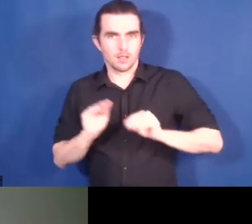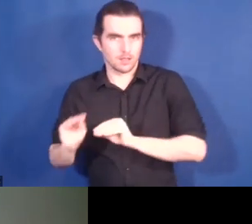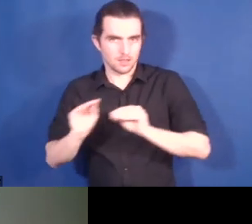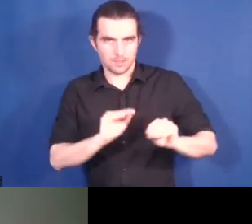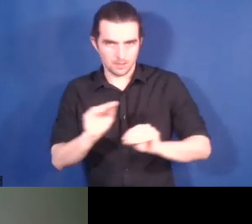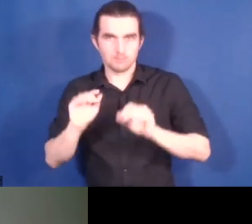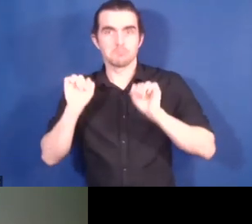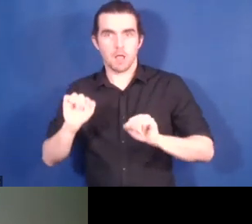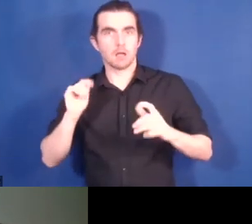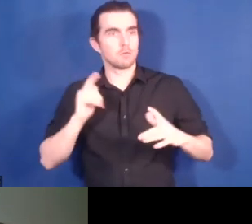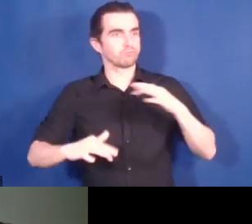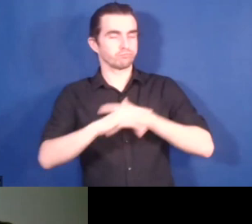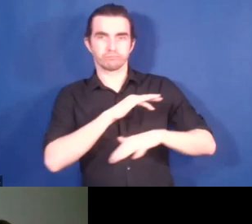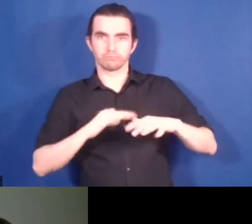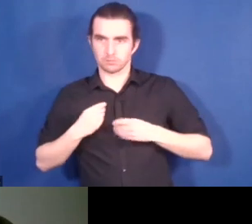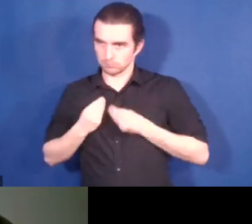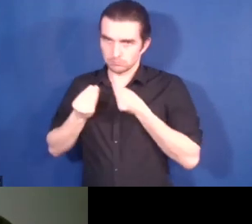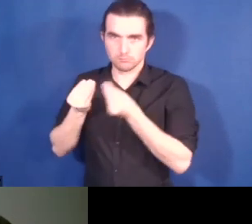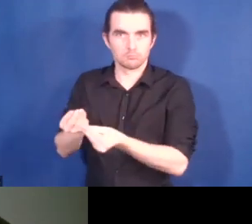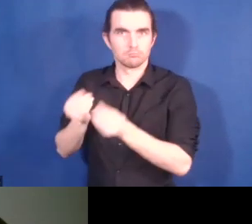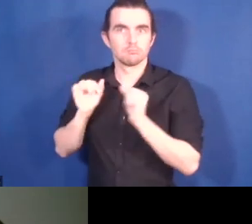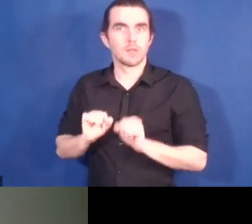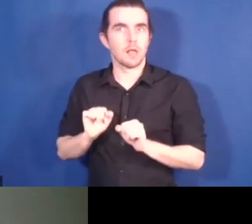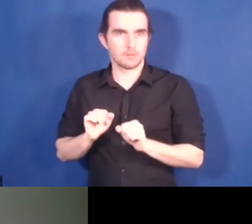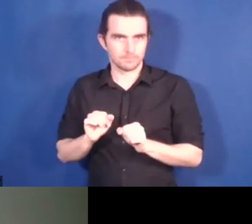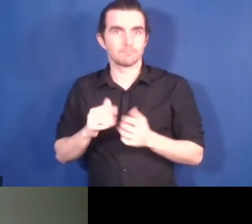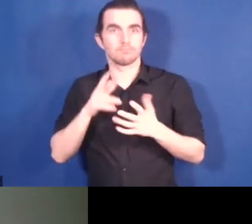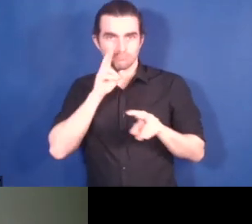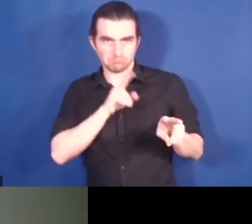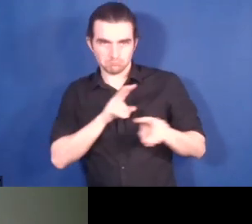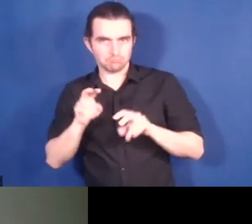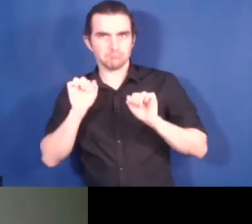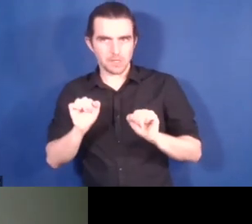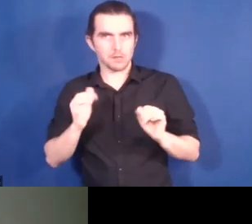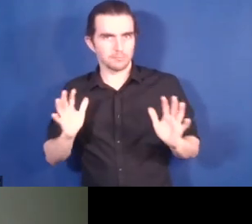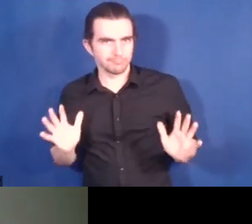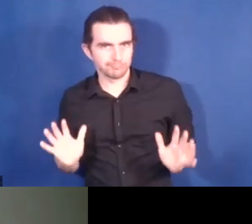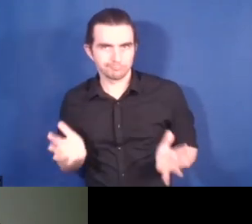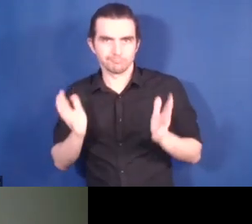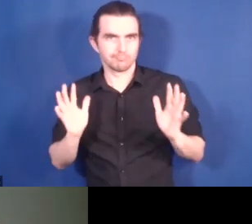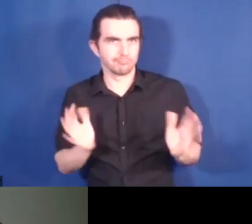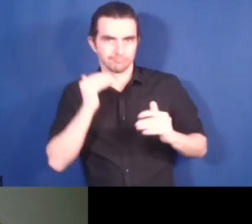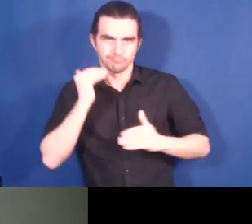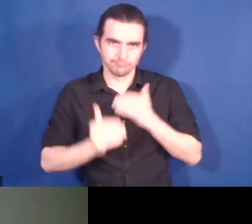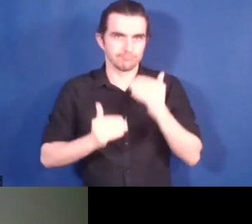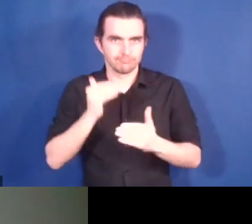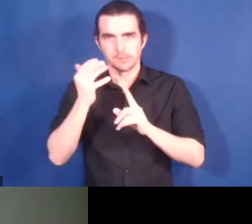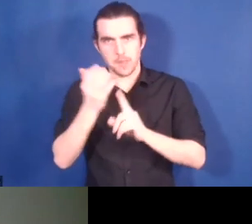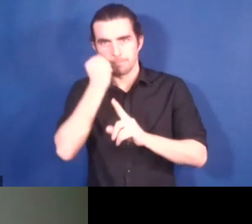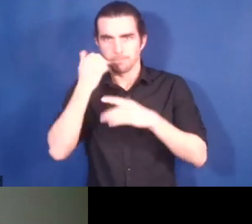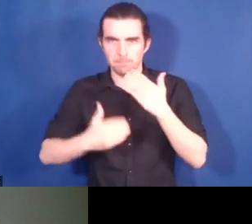places, to expanding the number of resettlement countries to some new countries that haven't welcomed that